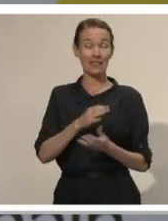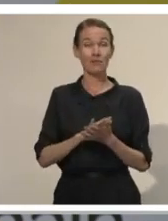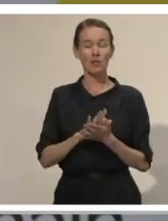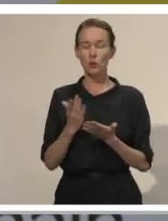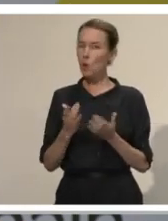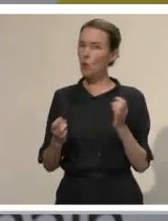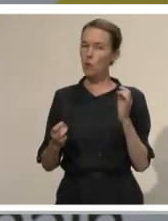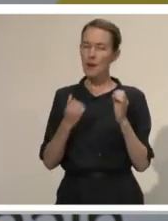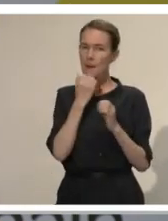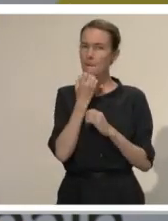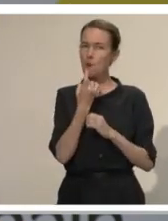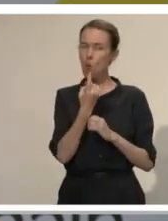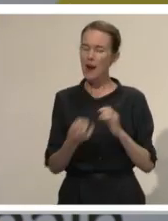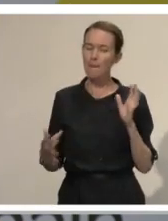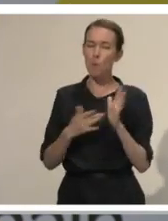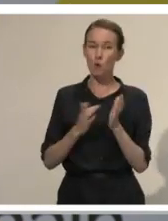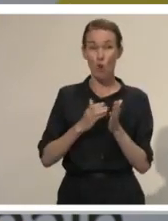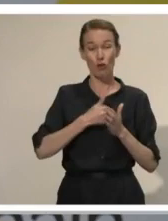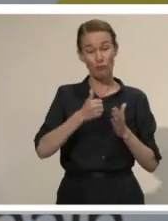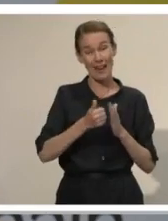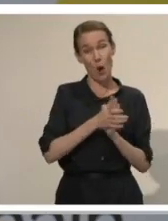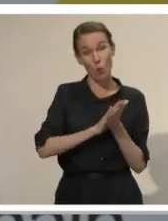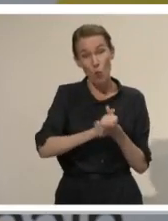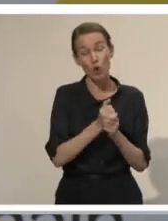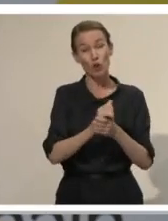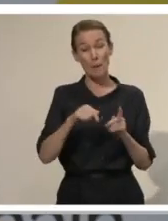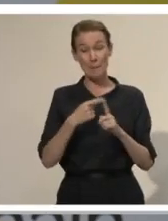hygiene, and of course, most importantly, not going out if you're unwell.